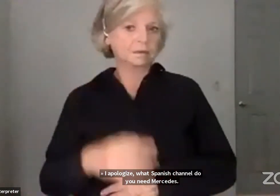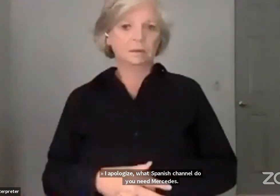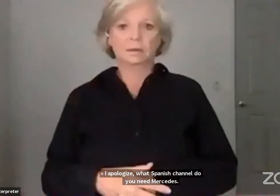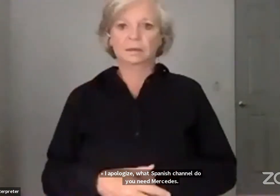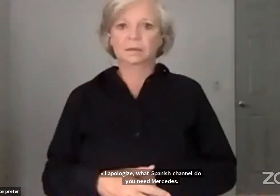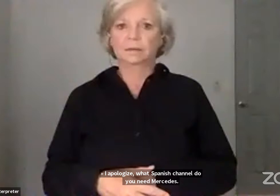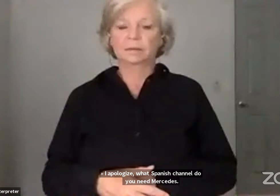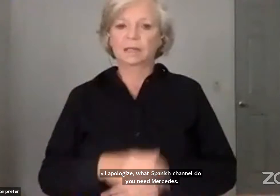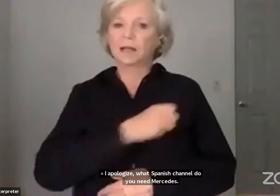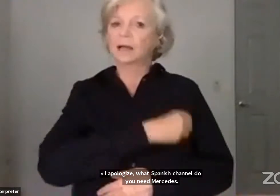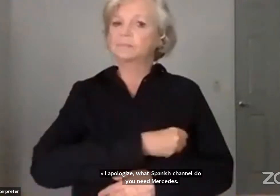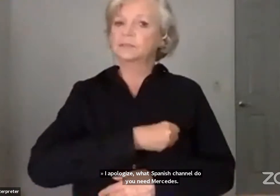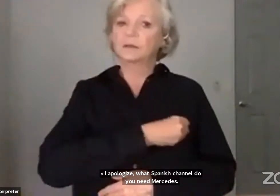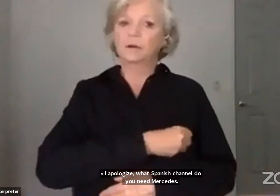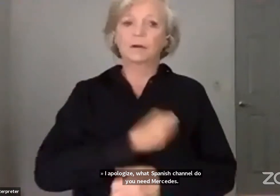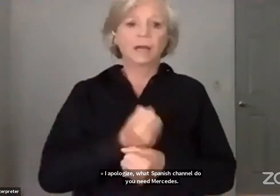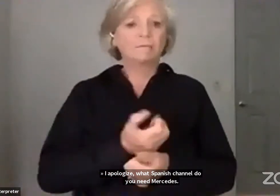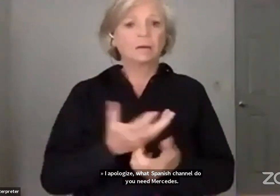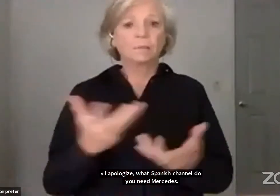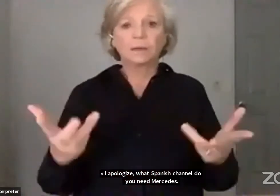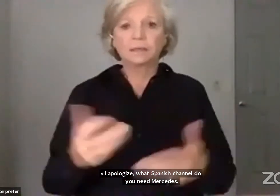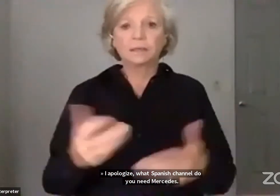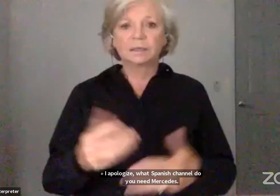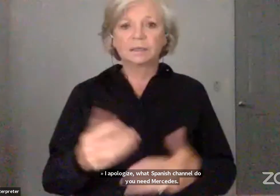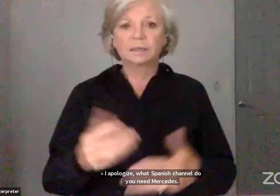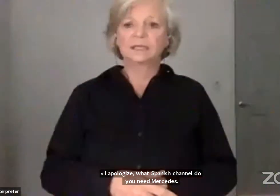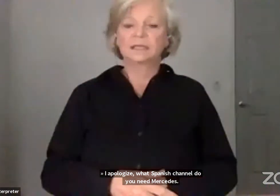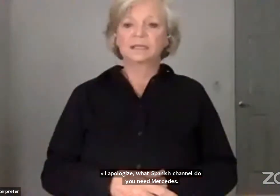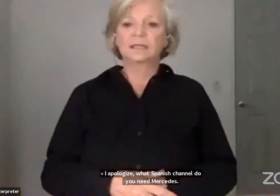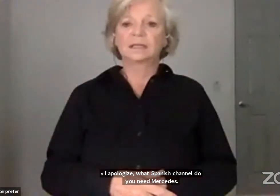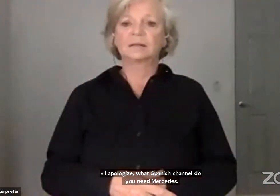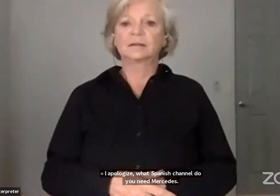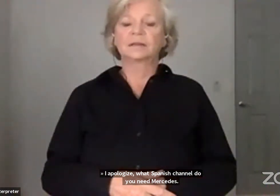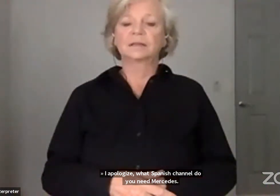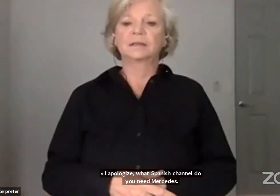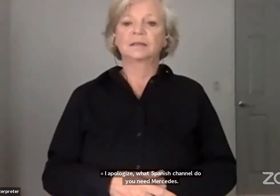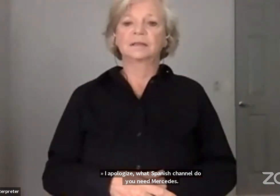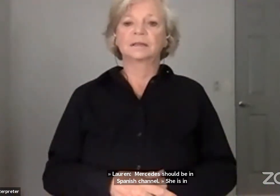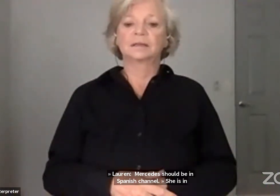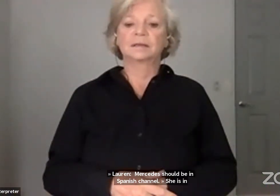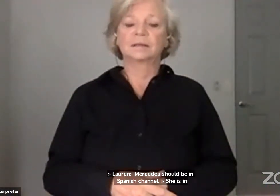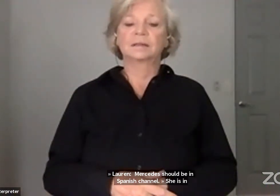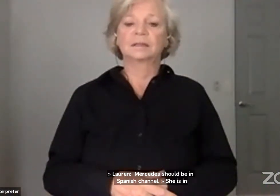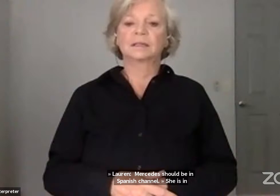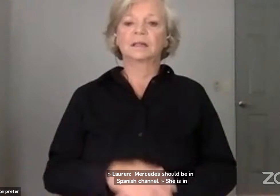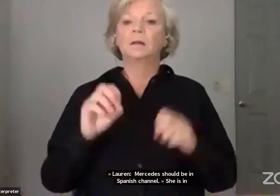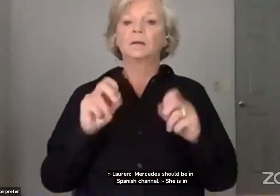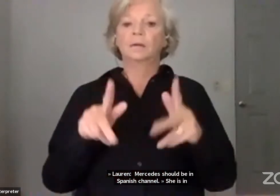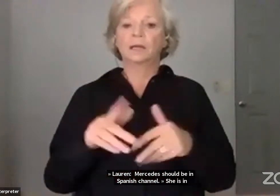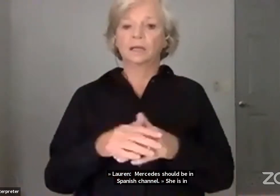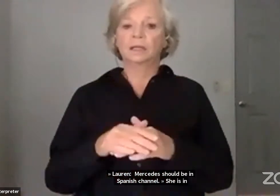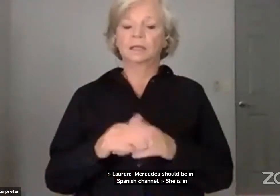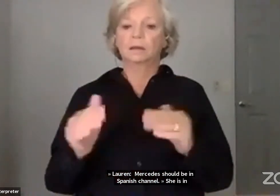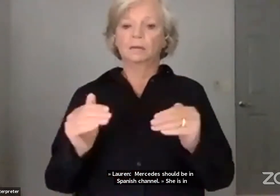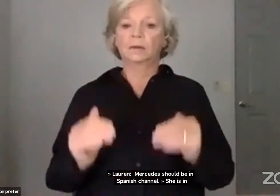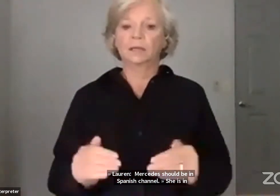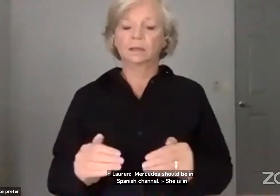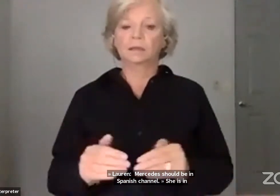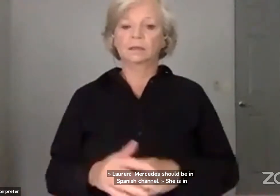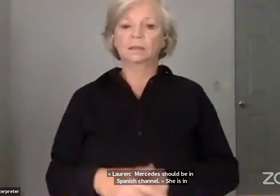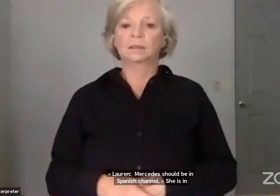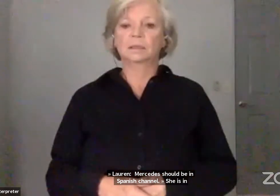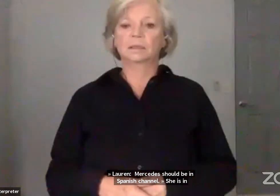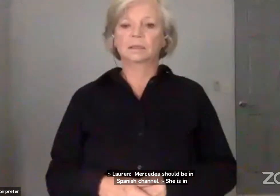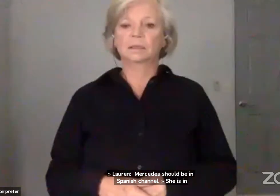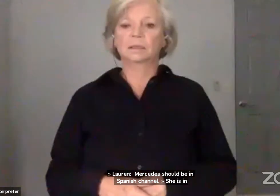My apologies, everybody. Estoy en español. Okay. And then Yo estoy Maria, en el canal de